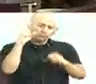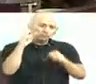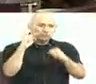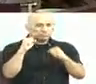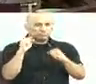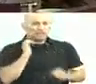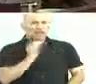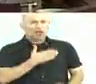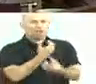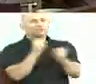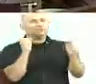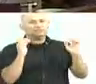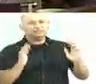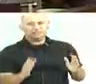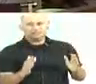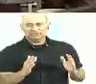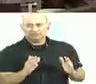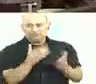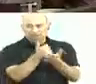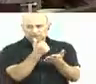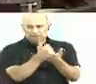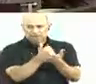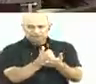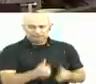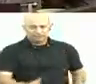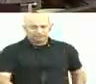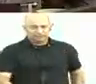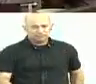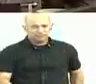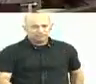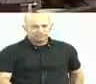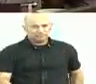You're our redeemer. Amen.